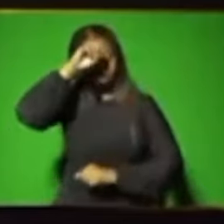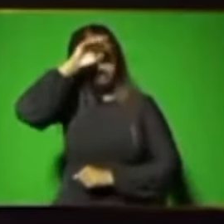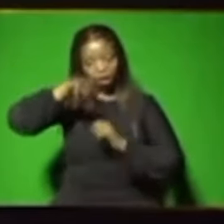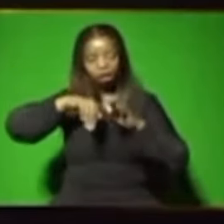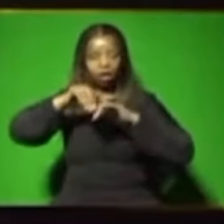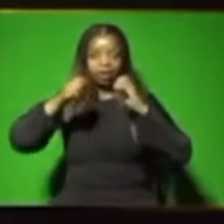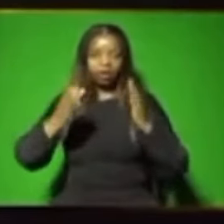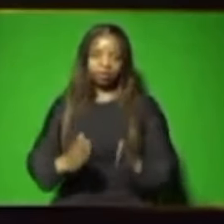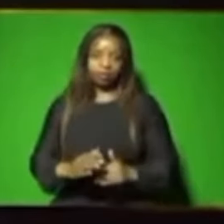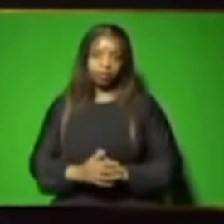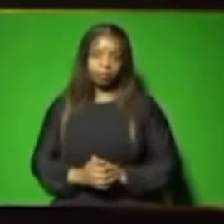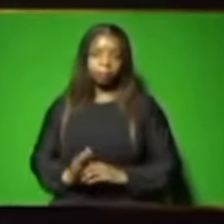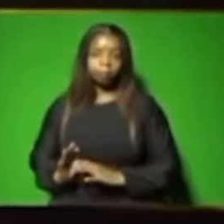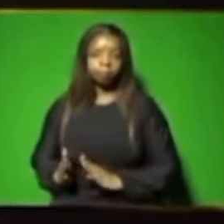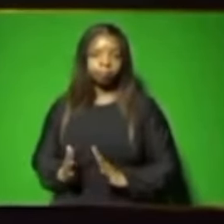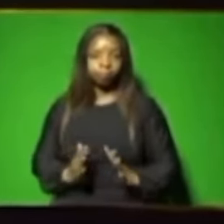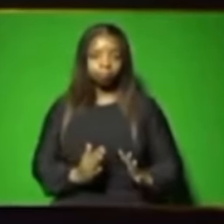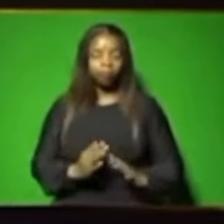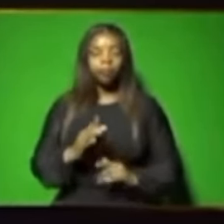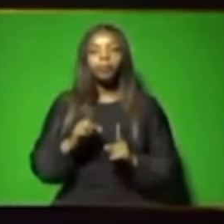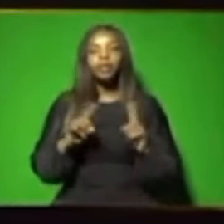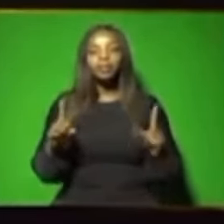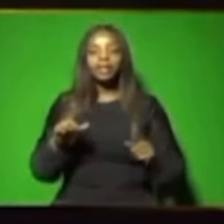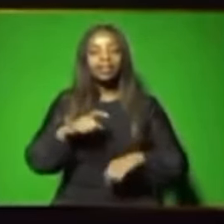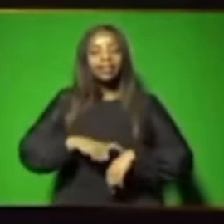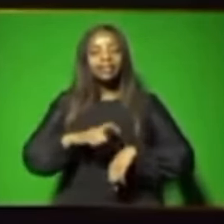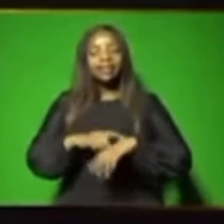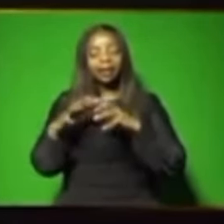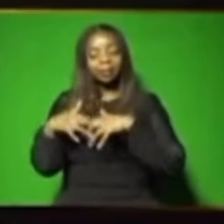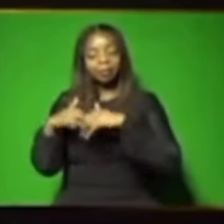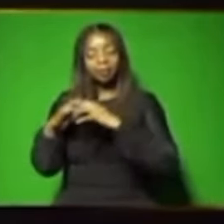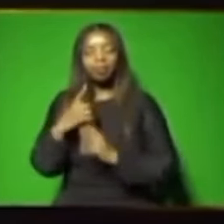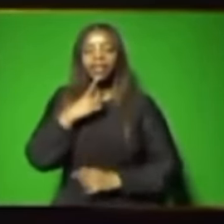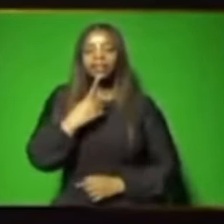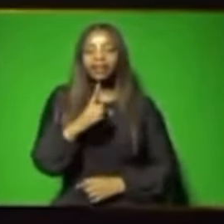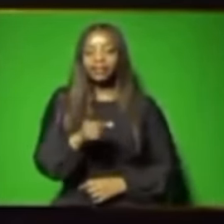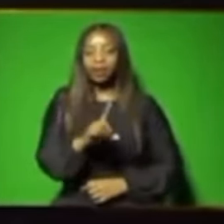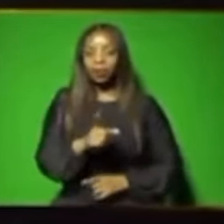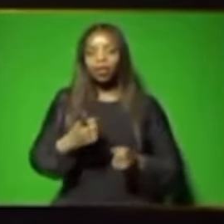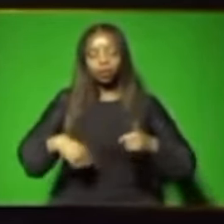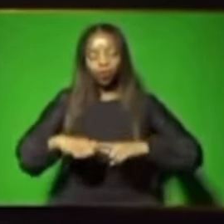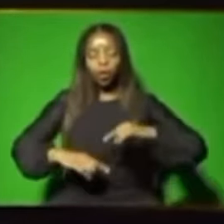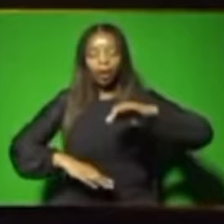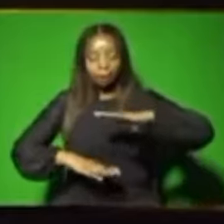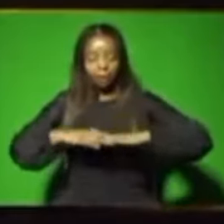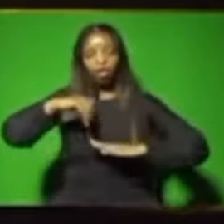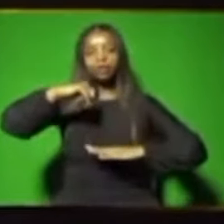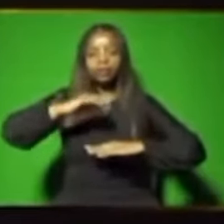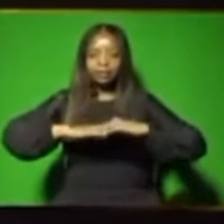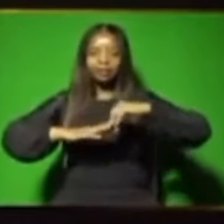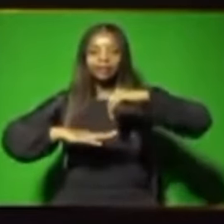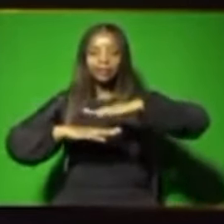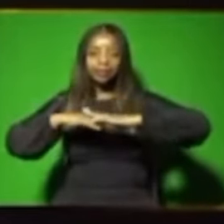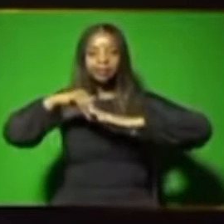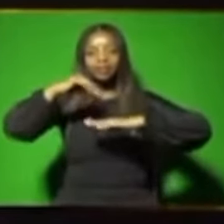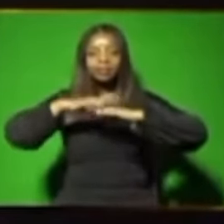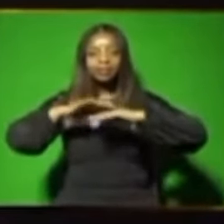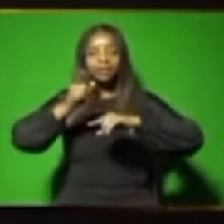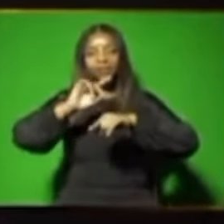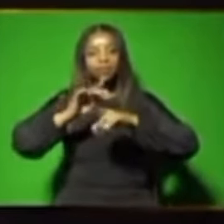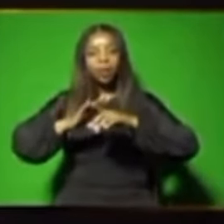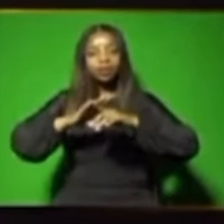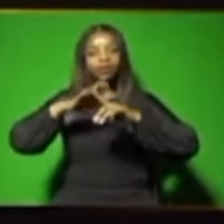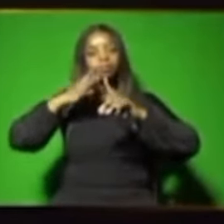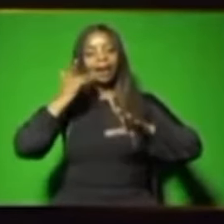union, they said, we are building a shield and a spear that is going